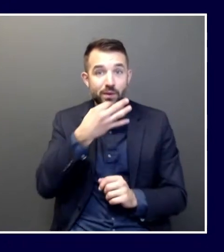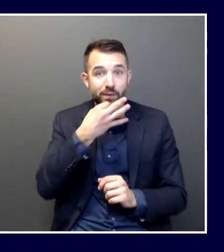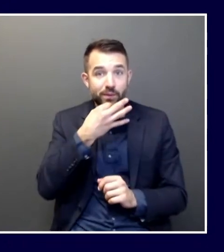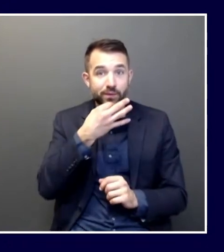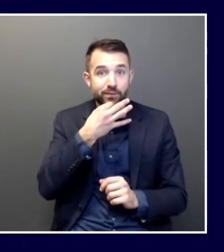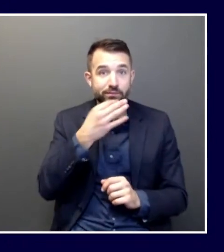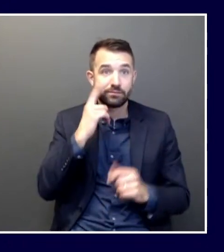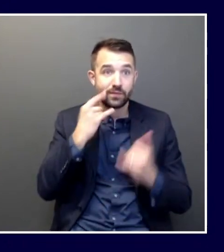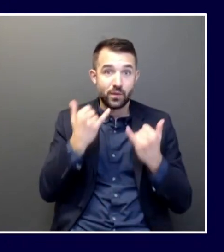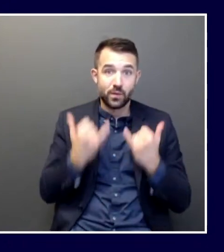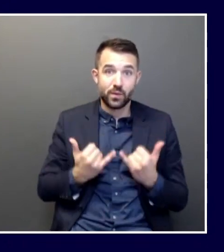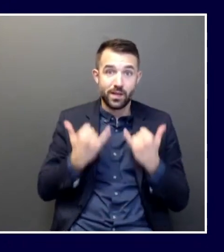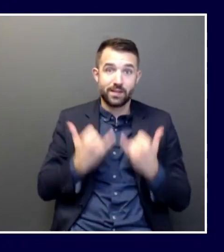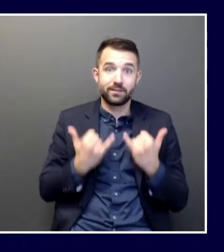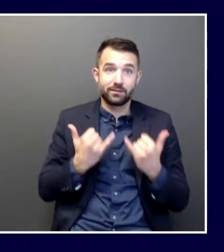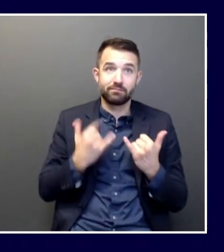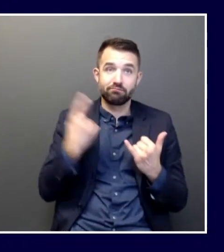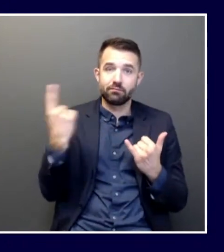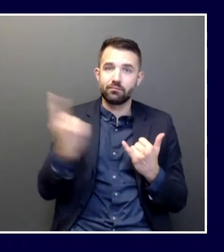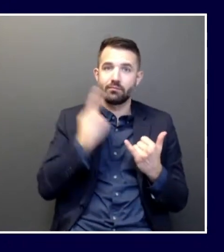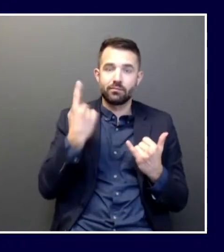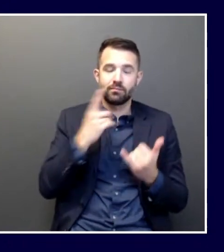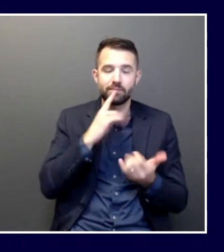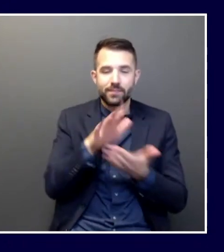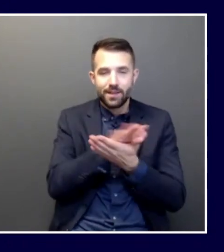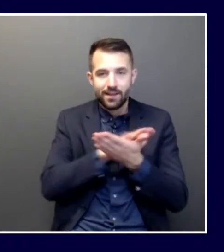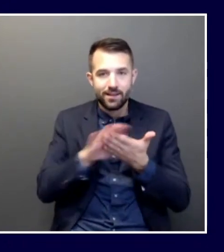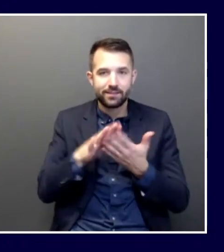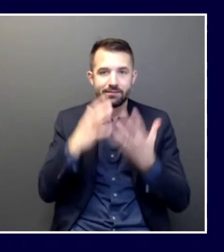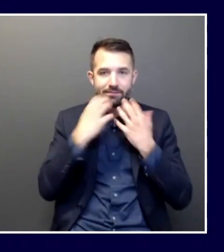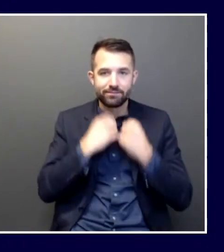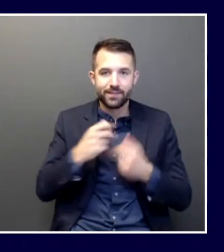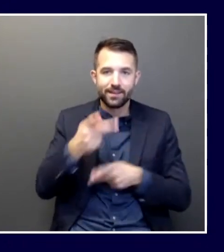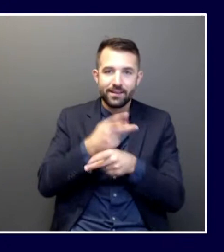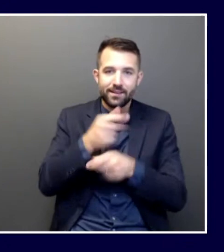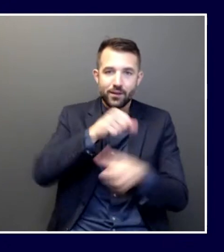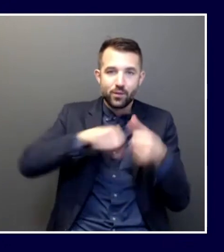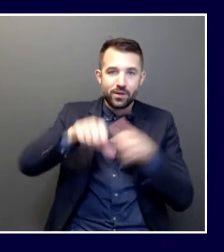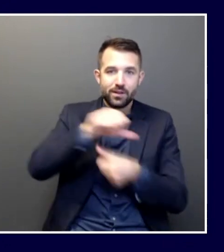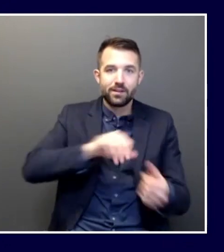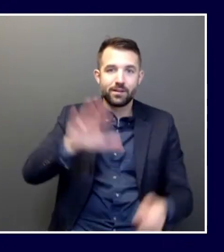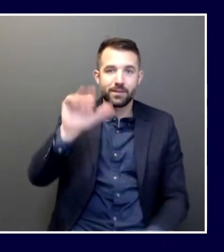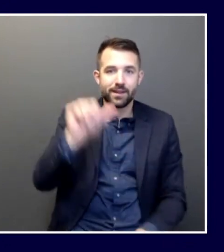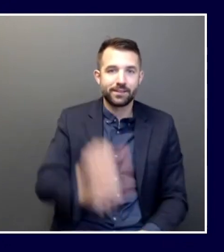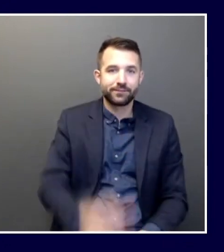the meantime, as always, please be kind and take care of one another. We will talk again soon.